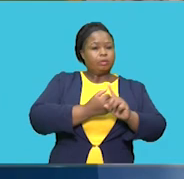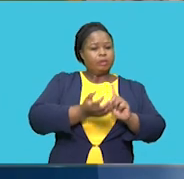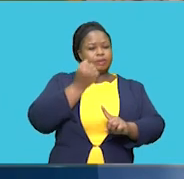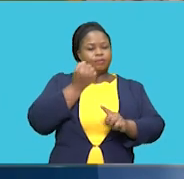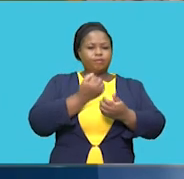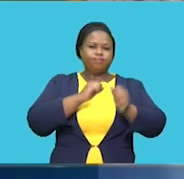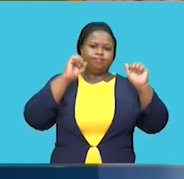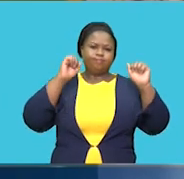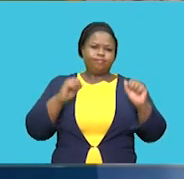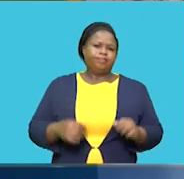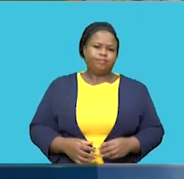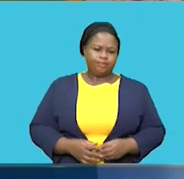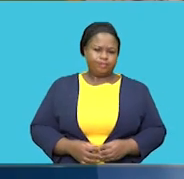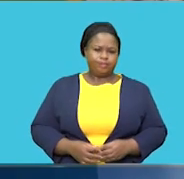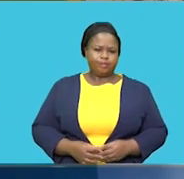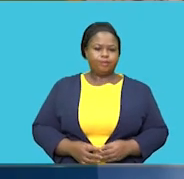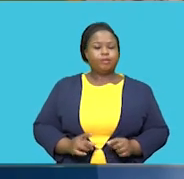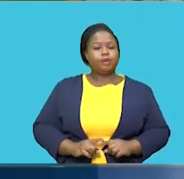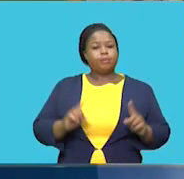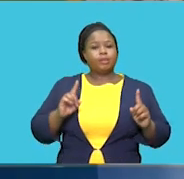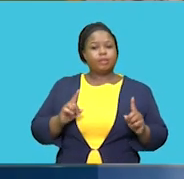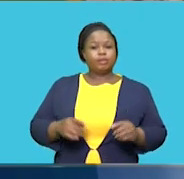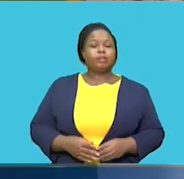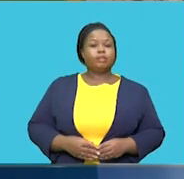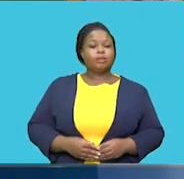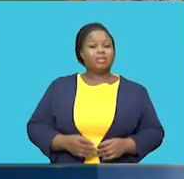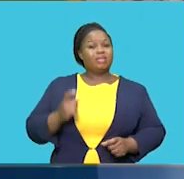of liberation, but the most difficult struggle